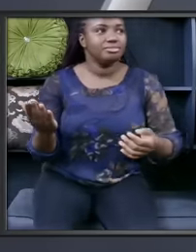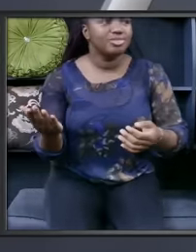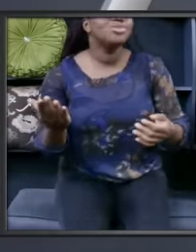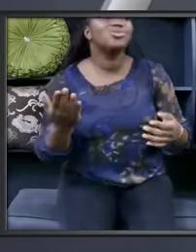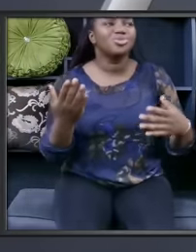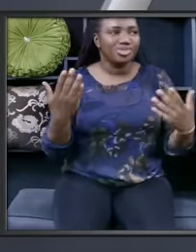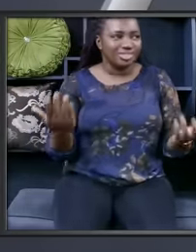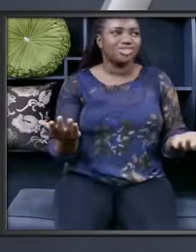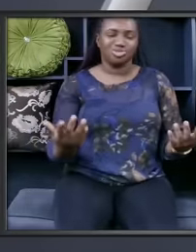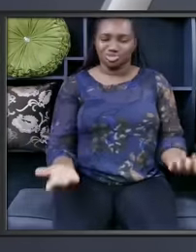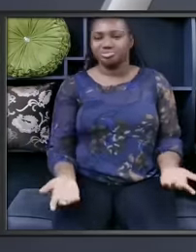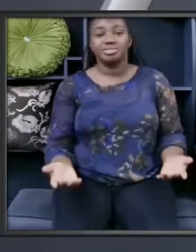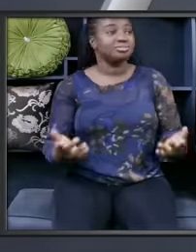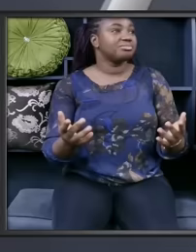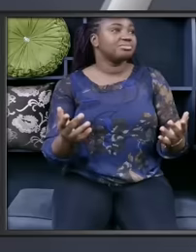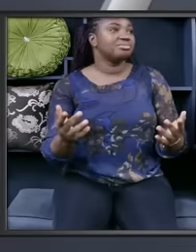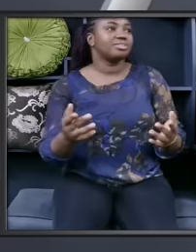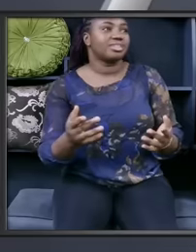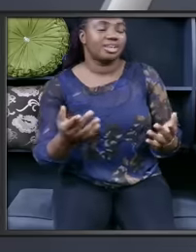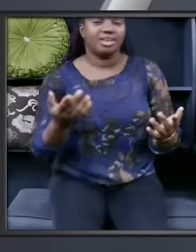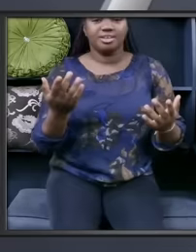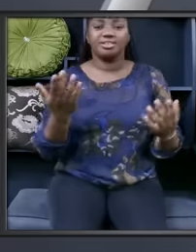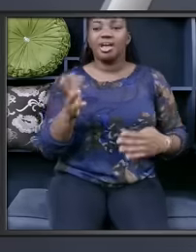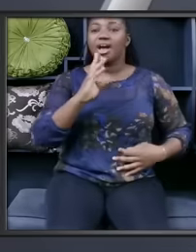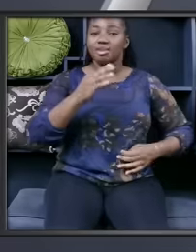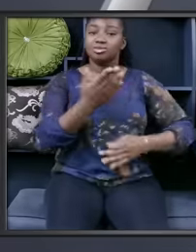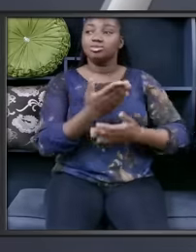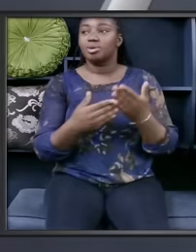the story, you can tell where the truth is.